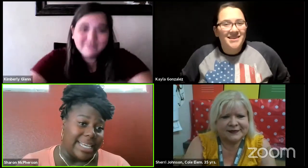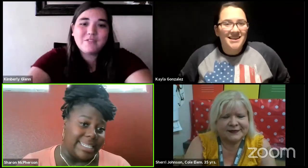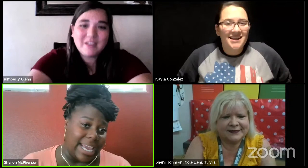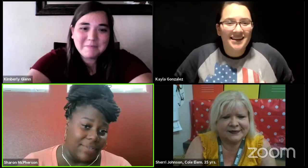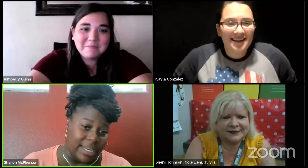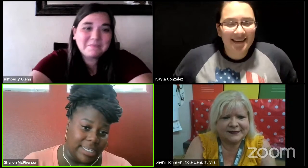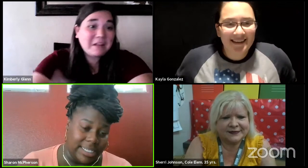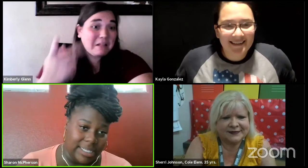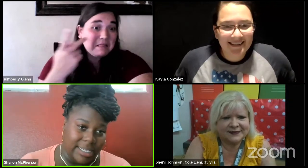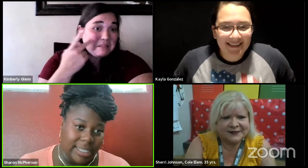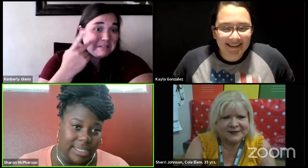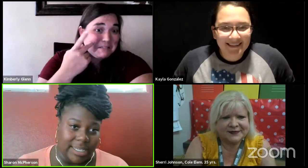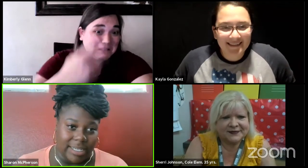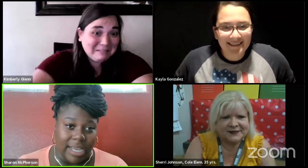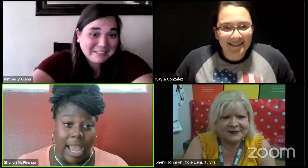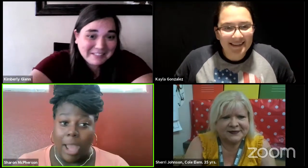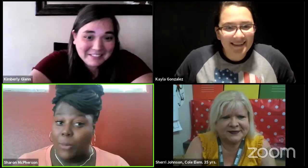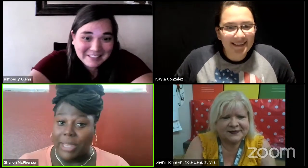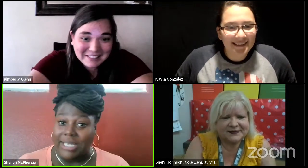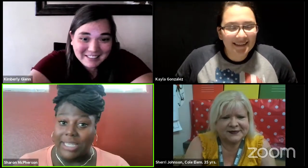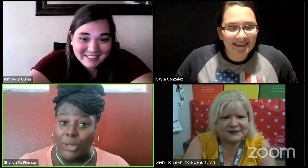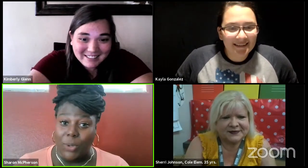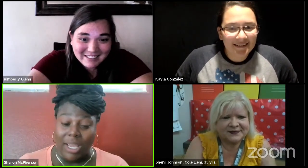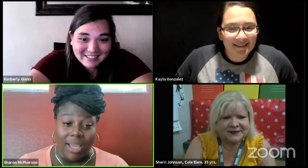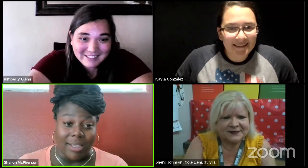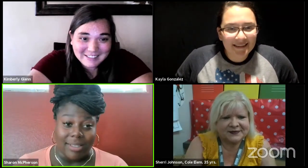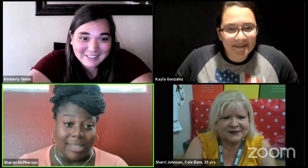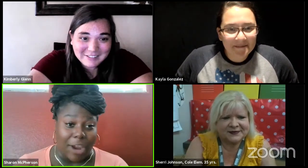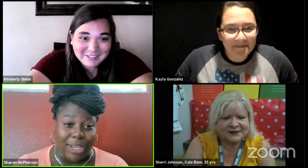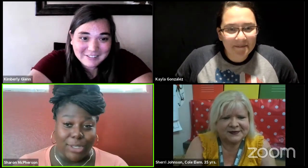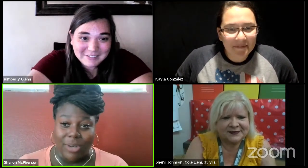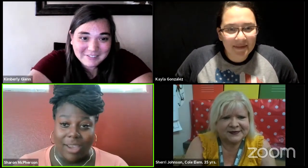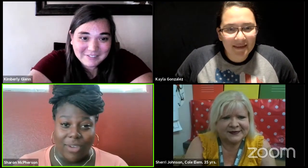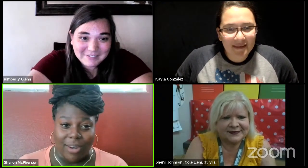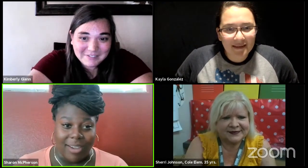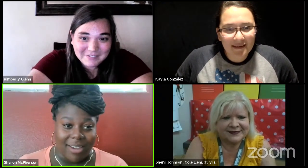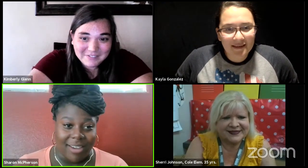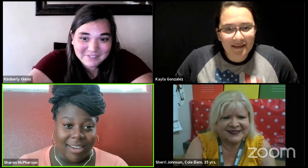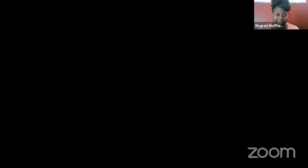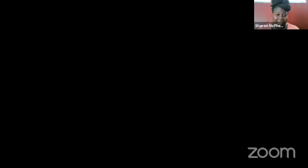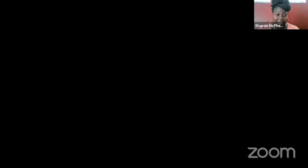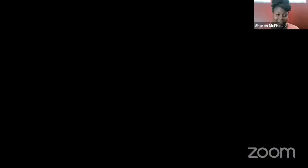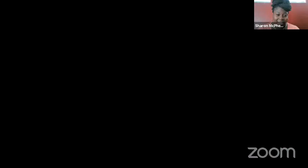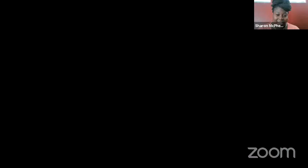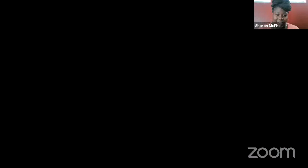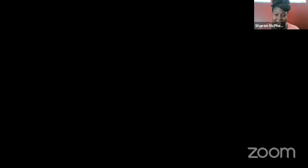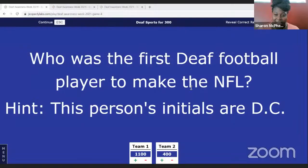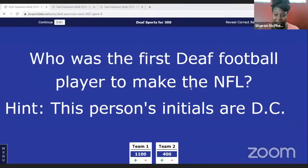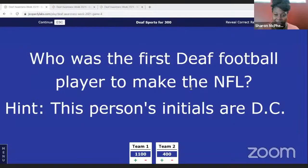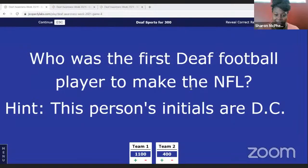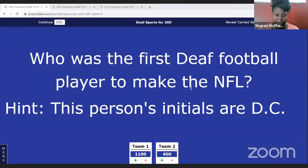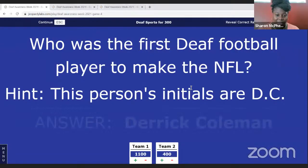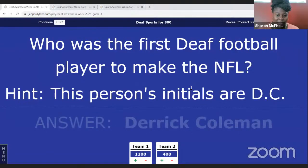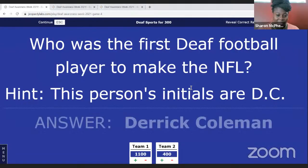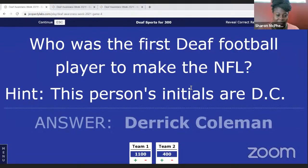I'm going to say David. Well, let's see who it is, Darius or David.